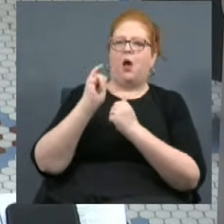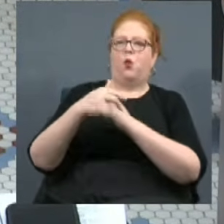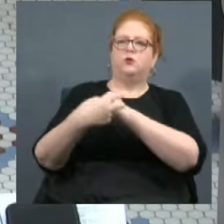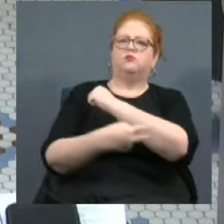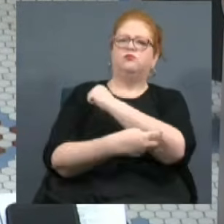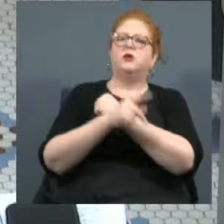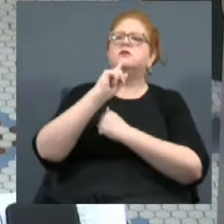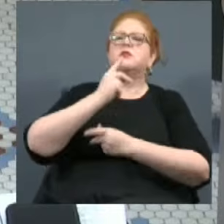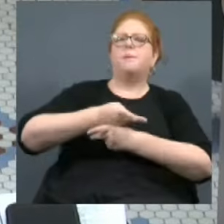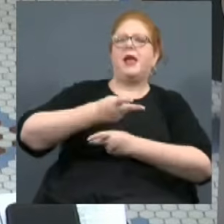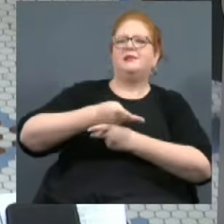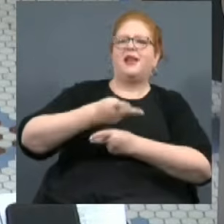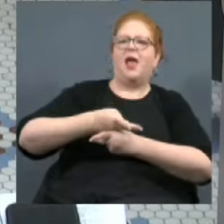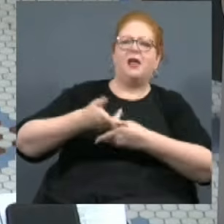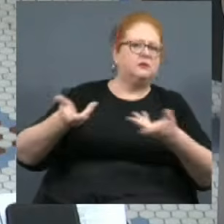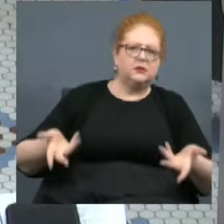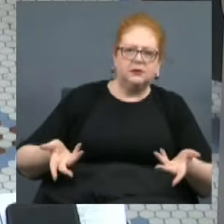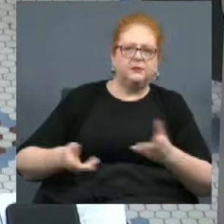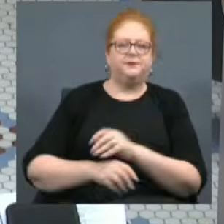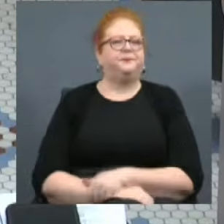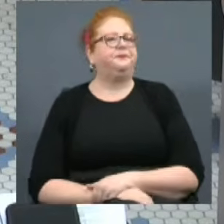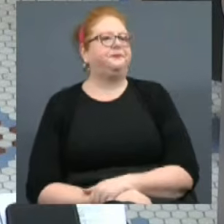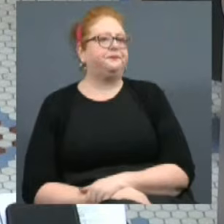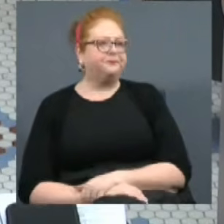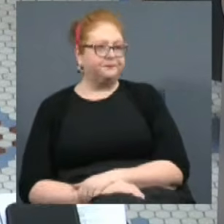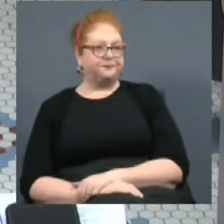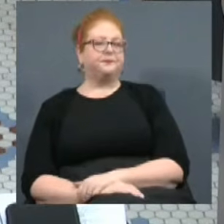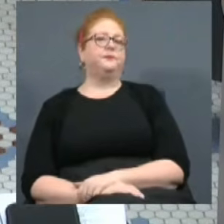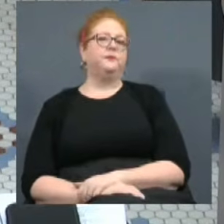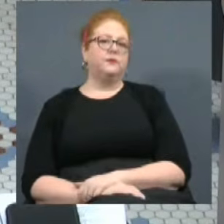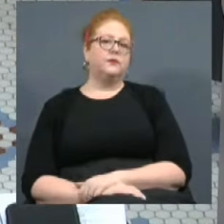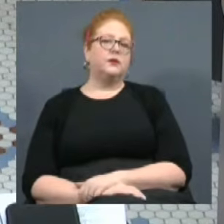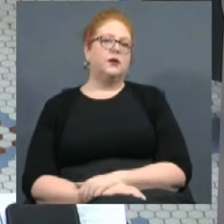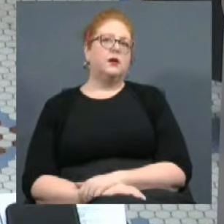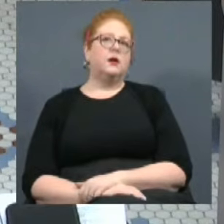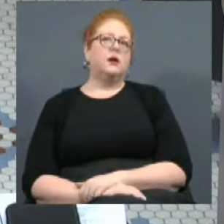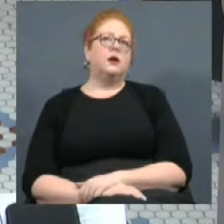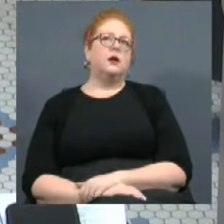So, well, I would say that since it's a